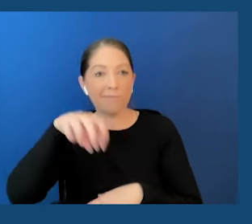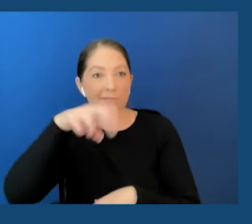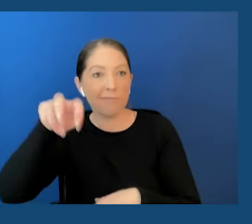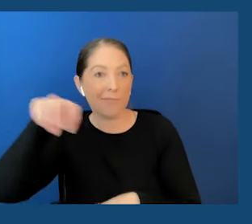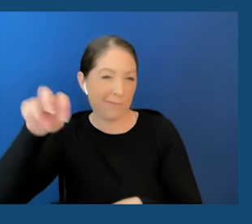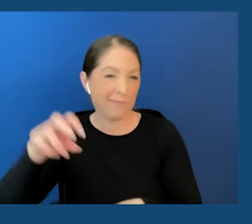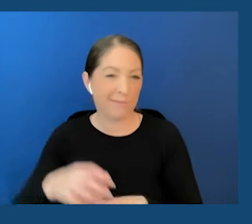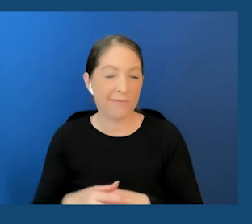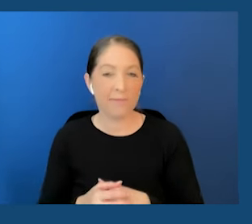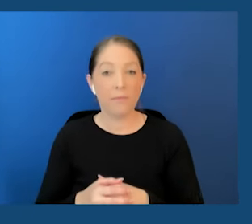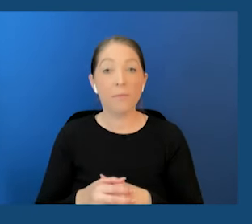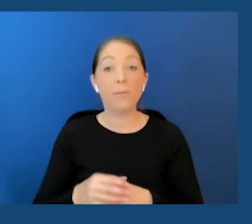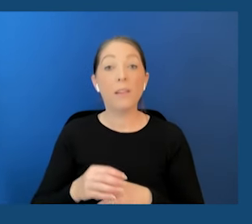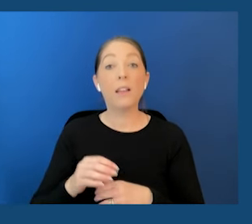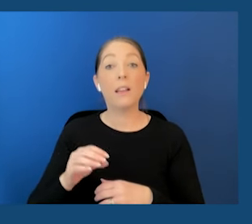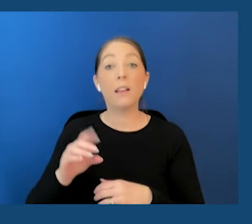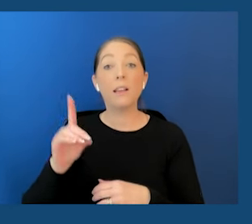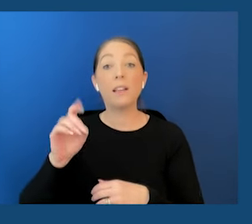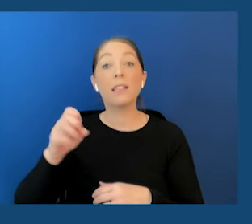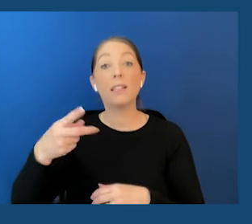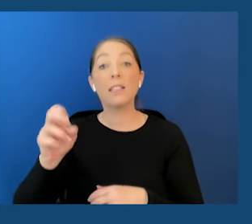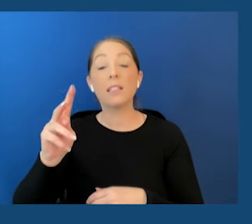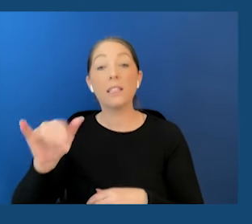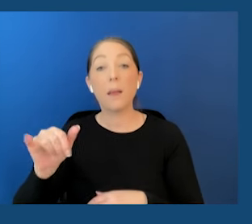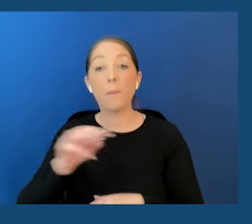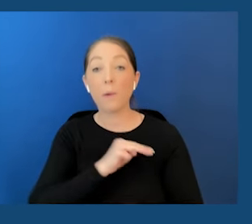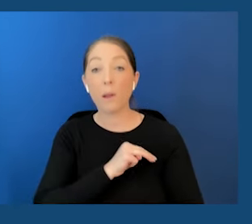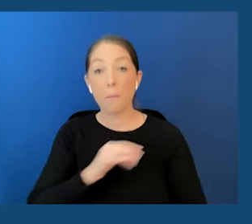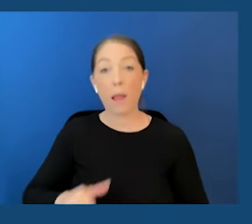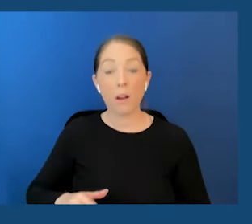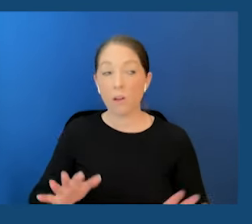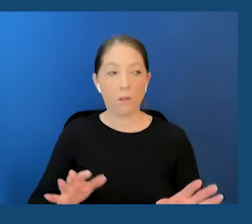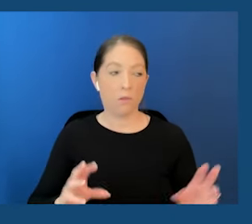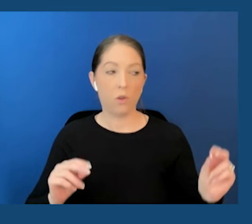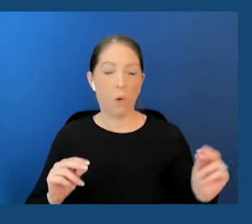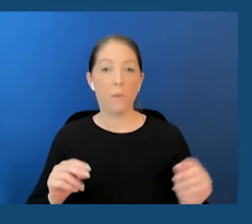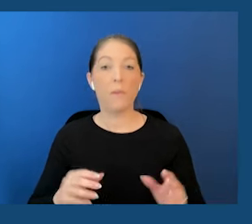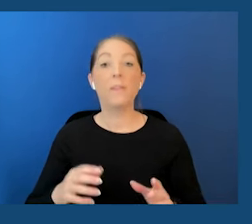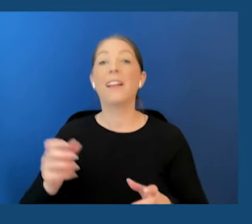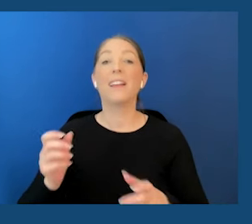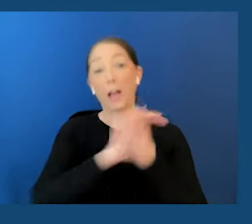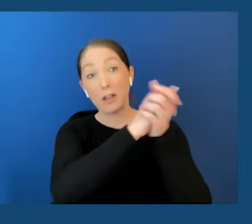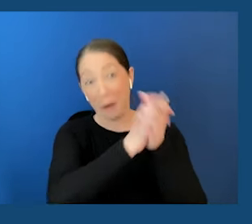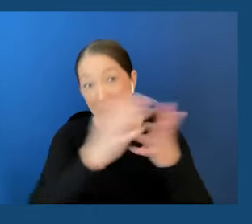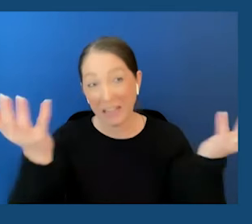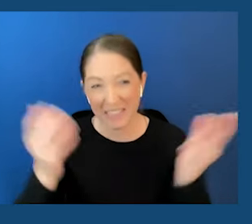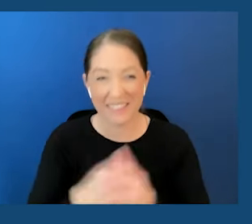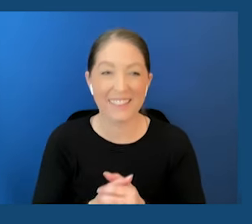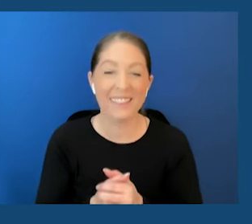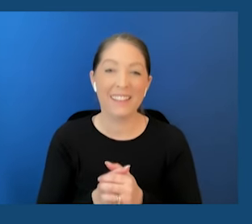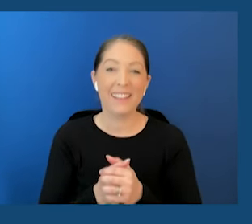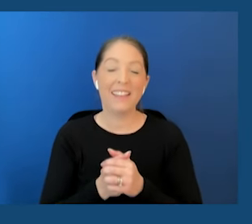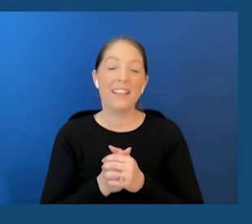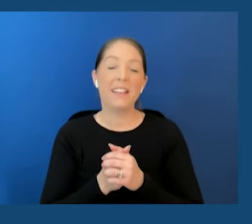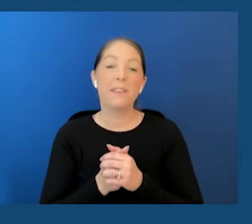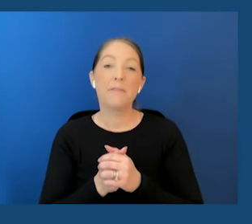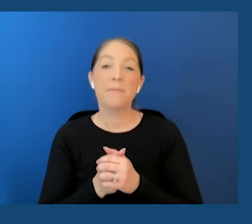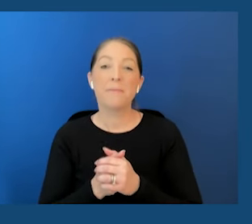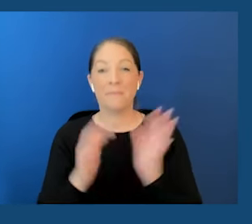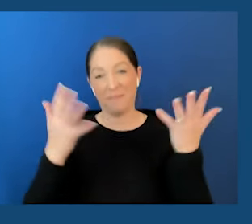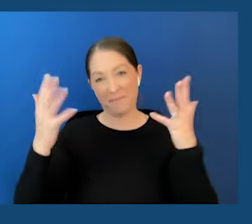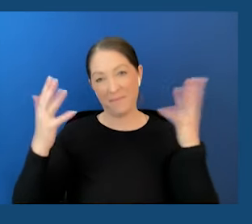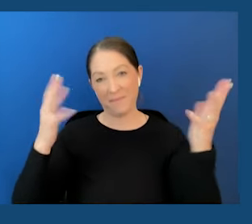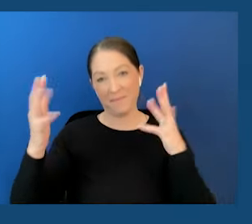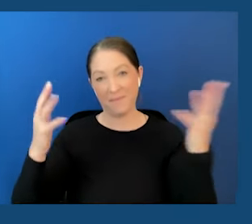Deputy Mayor's here. Darlene is here. Deputy Mayor? No? Okay. Congratulations anyhow to the Village